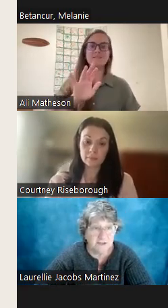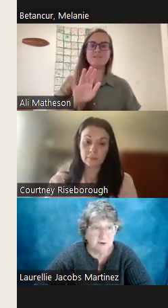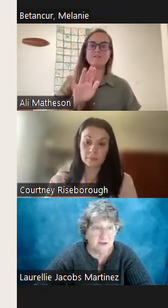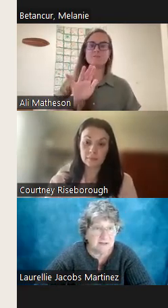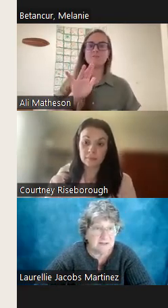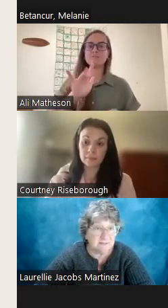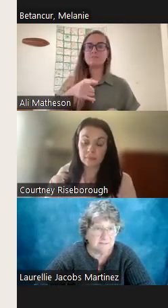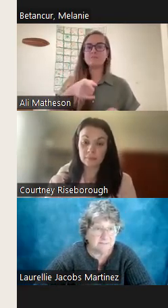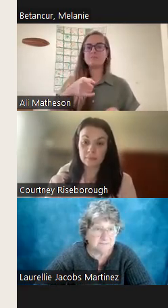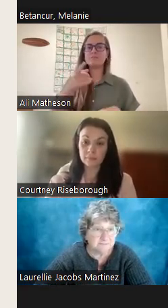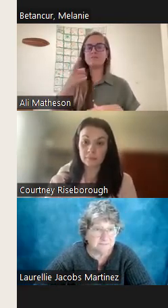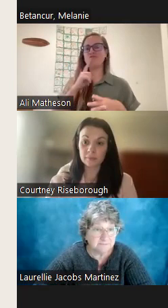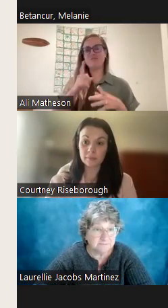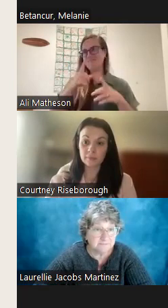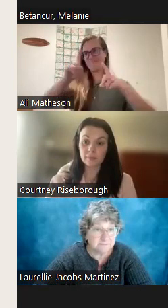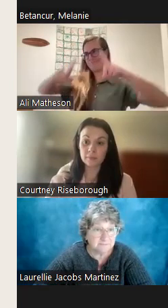personal experience,